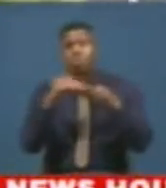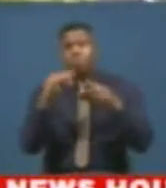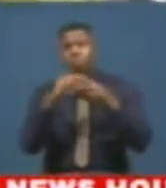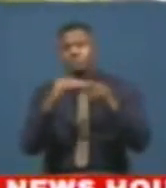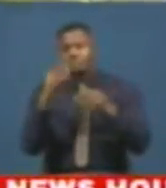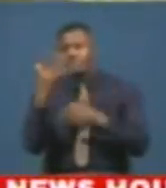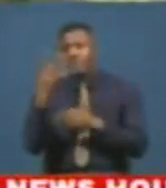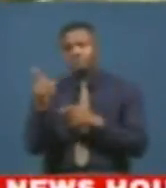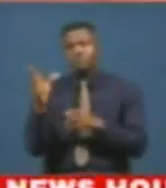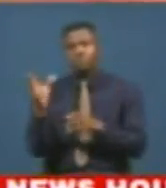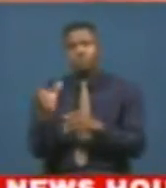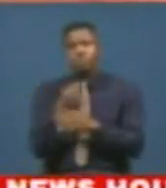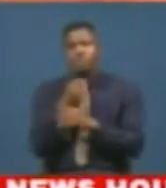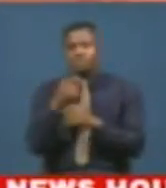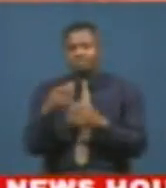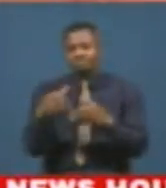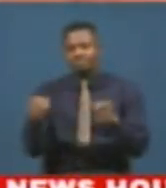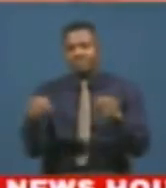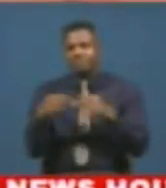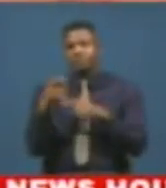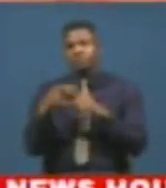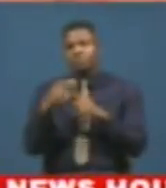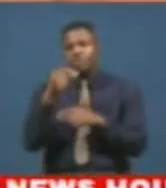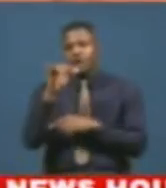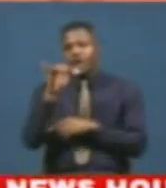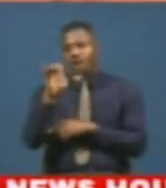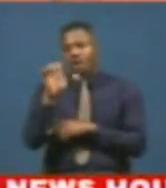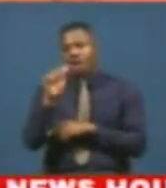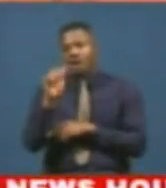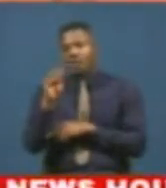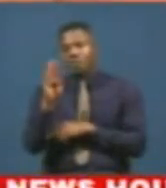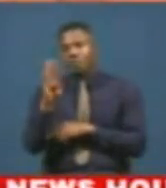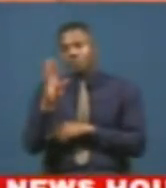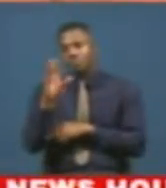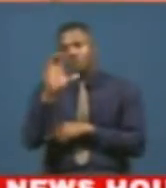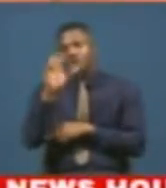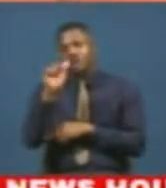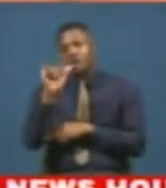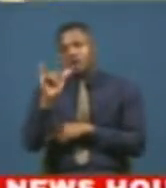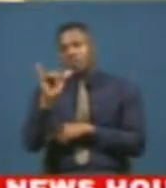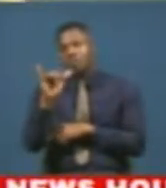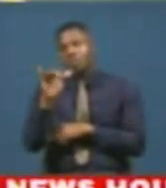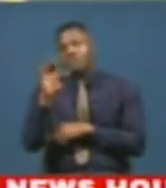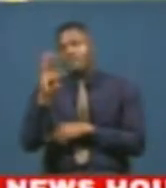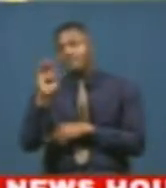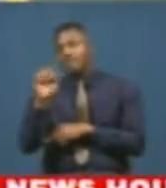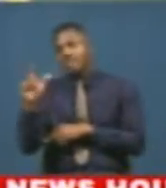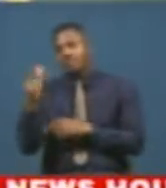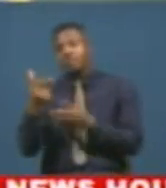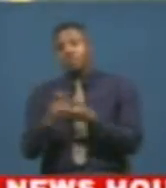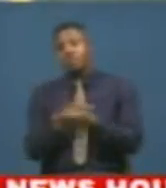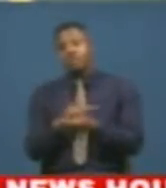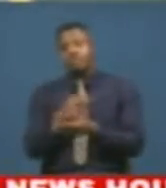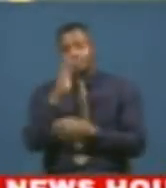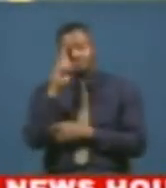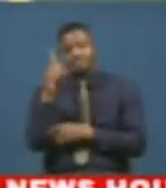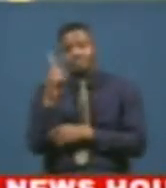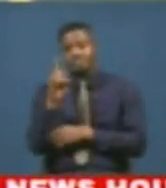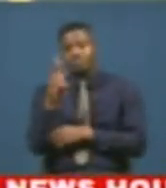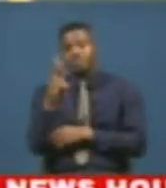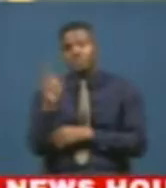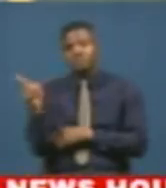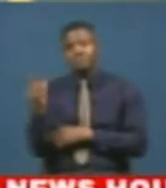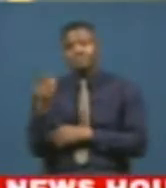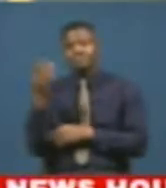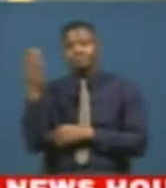them won hampers from Cowbell Ghana. They were happy to have taken part in the program. Dr. Apiakubi, who was a guest